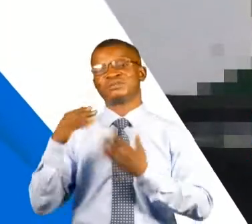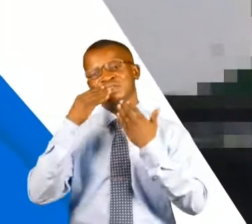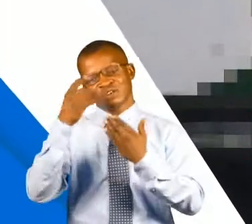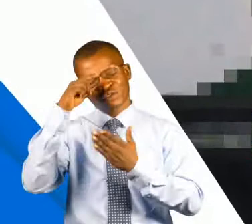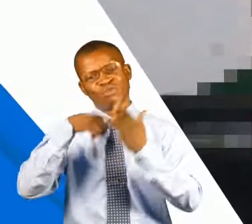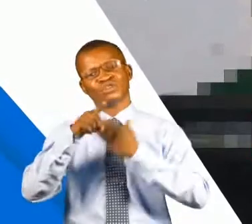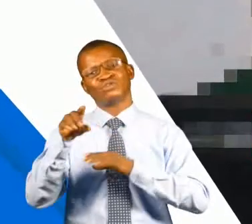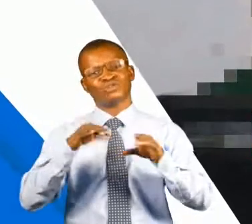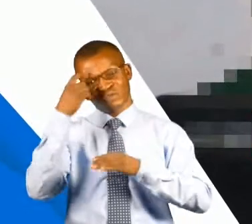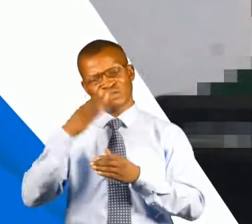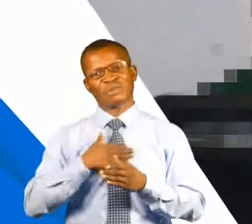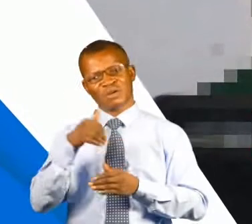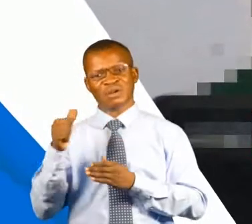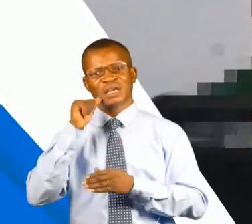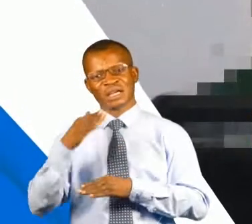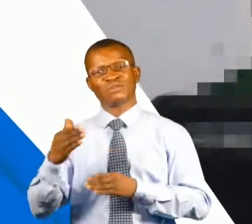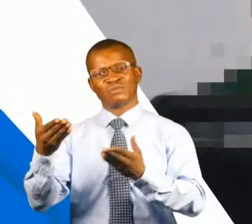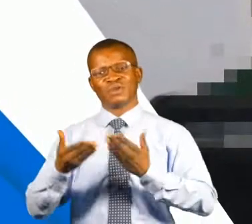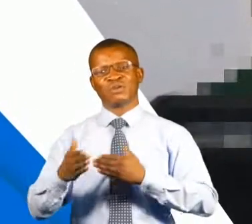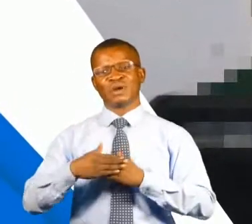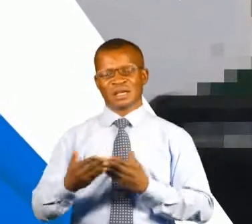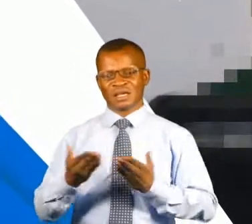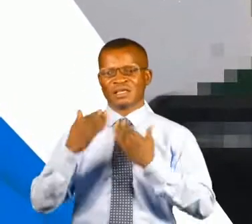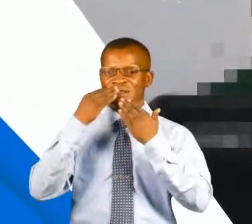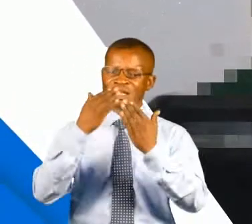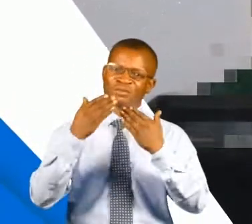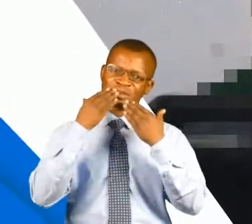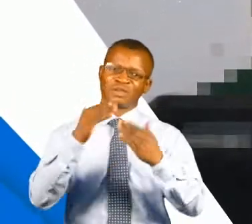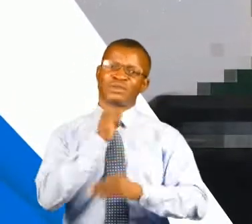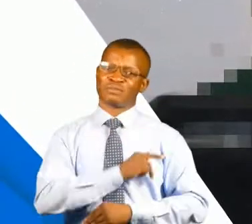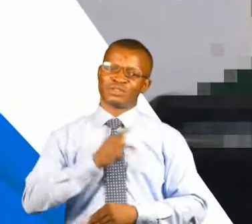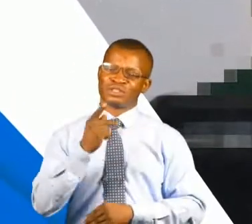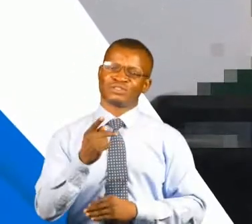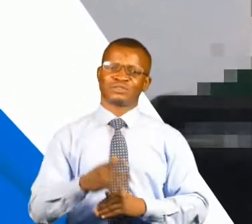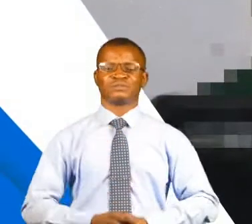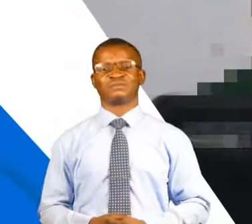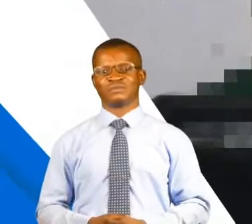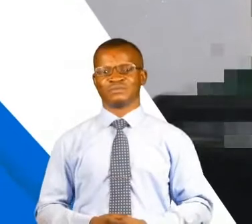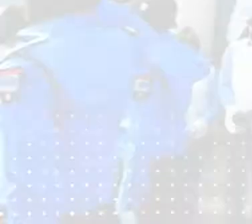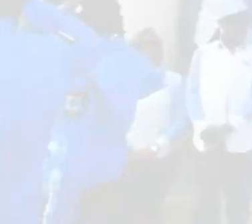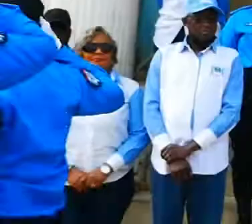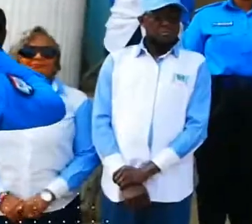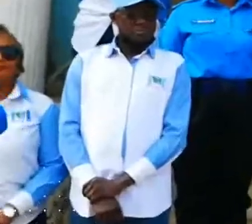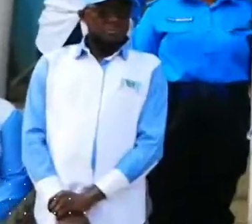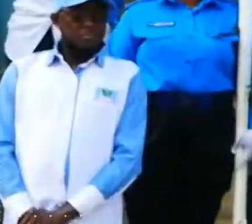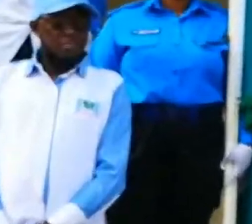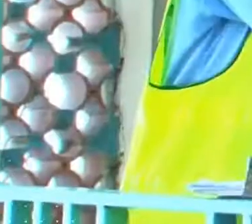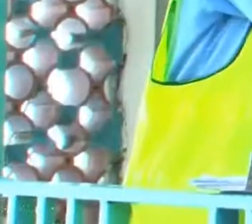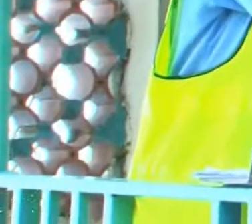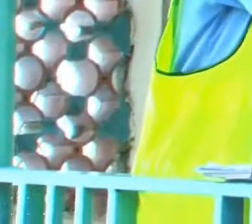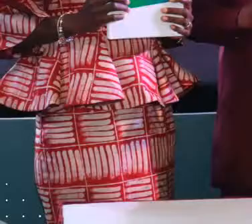NAPTIP. I thank you for what you've done for my fellow guests. You rescue us to here. Thank you. I appreciate you.